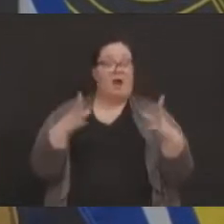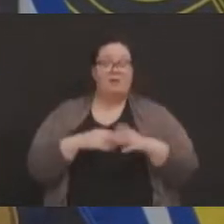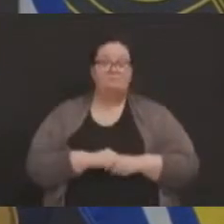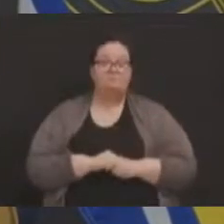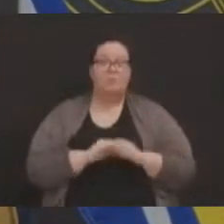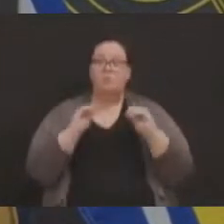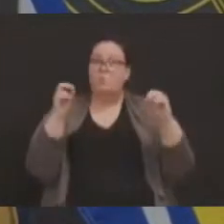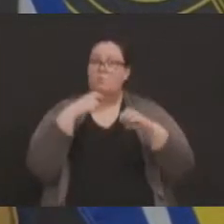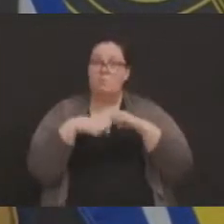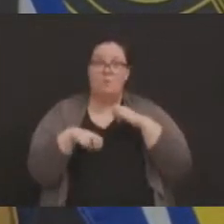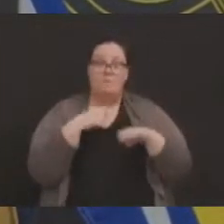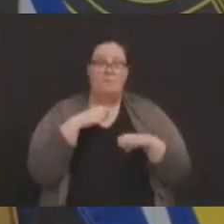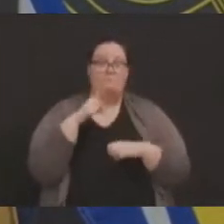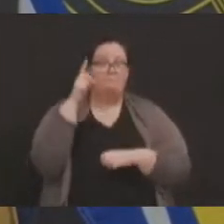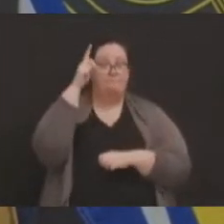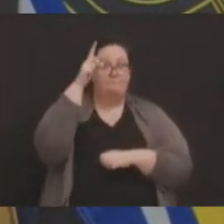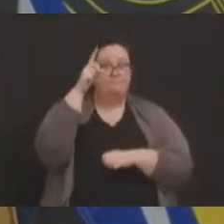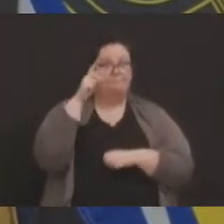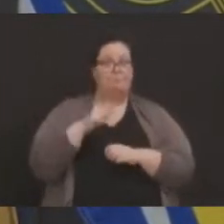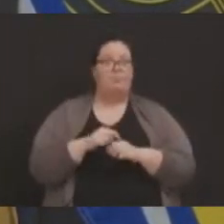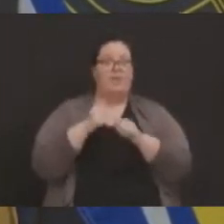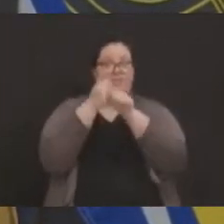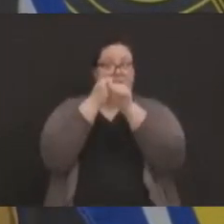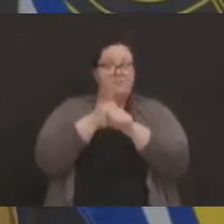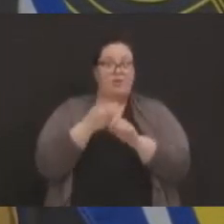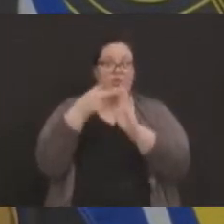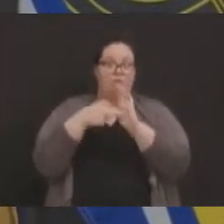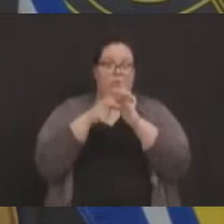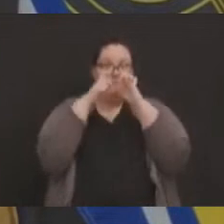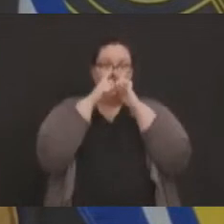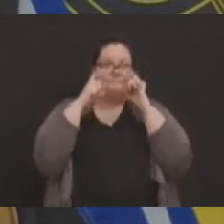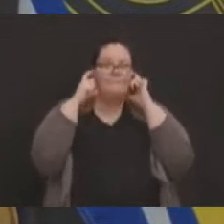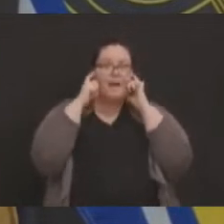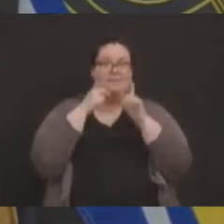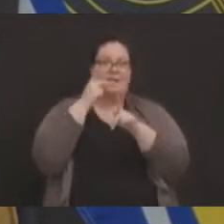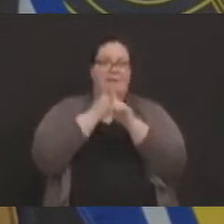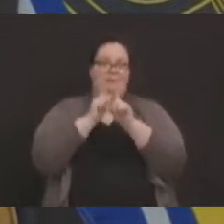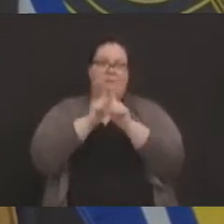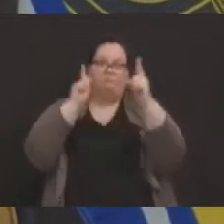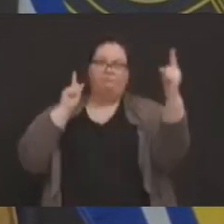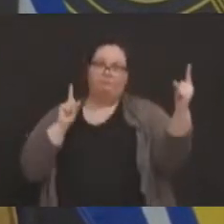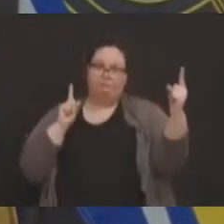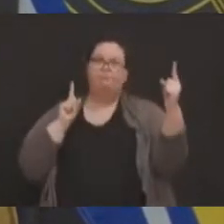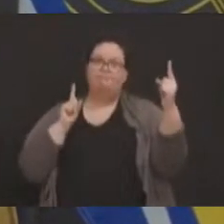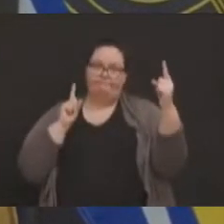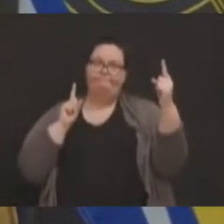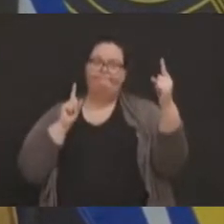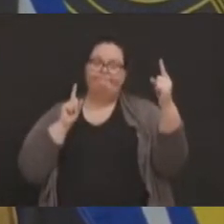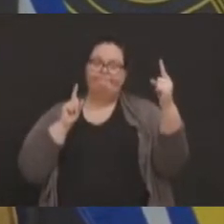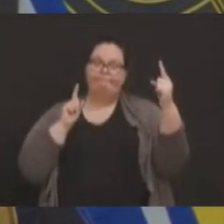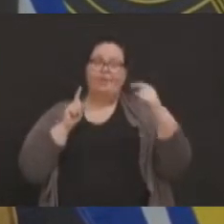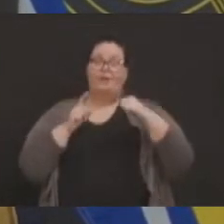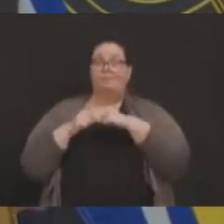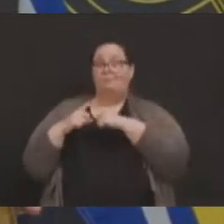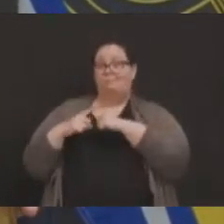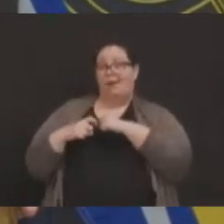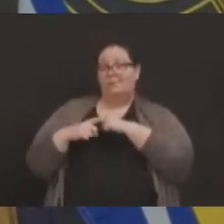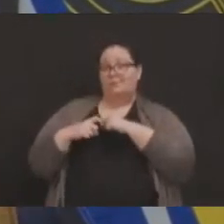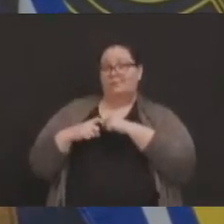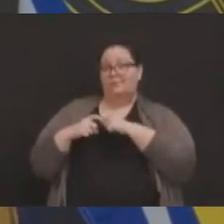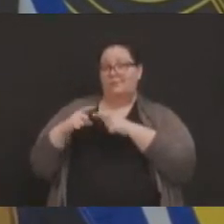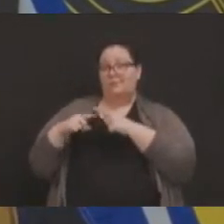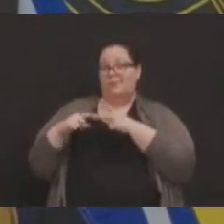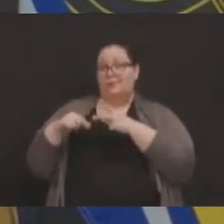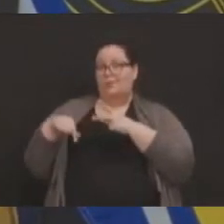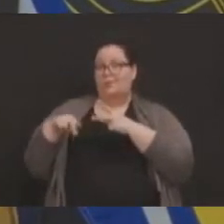However, if people are not respecting the mandatory order and are putting the community at risk, I know the police will take